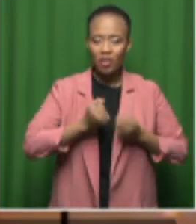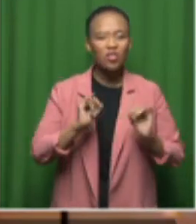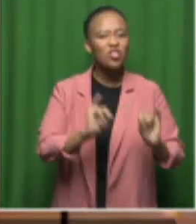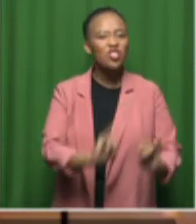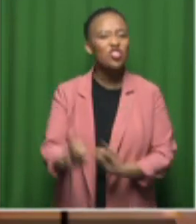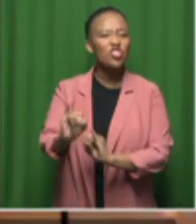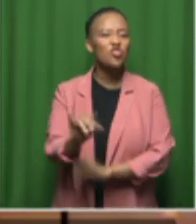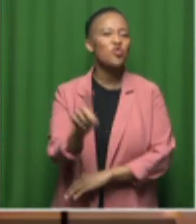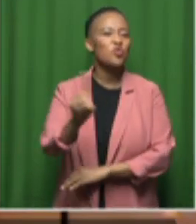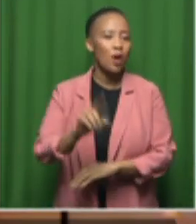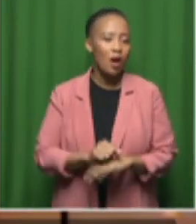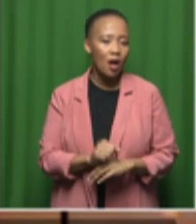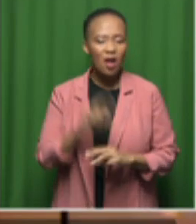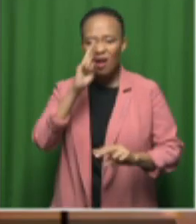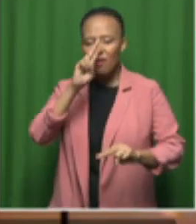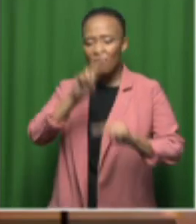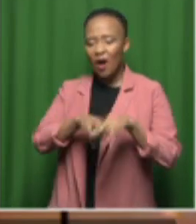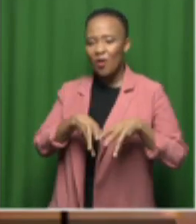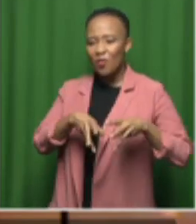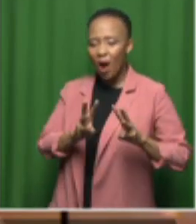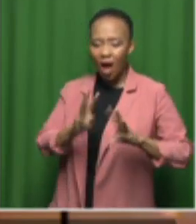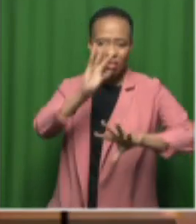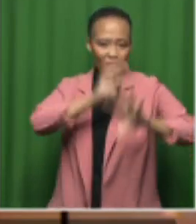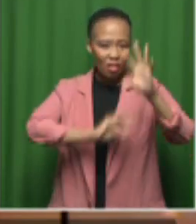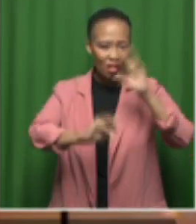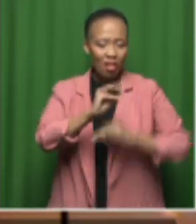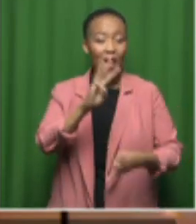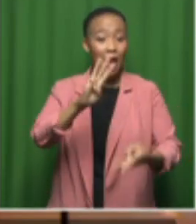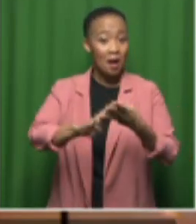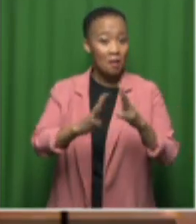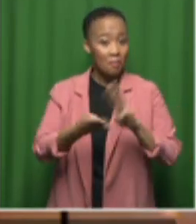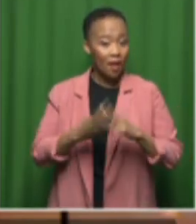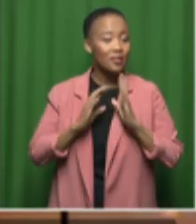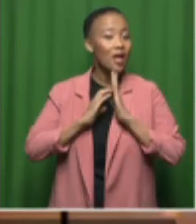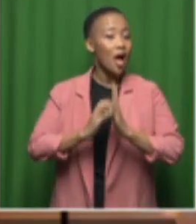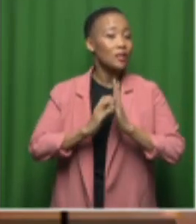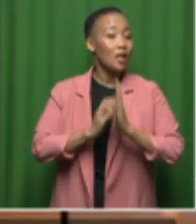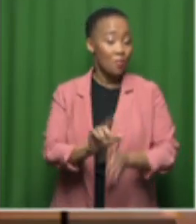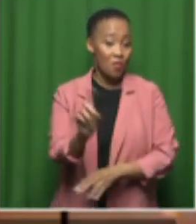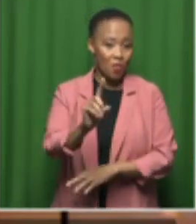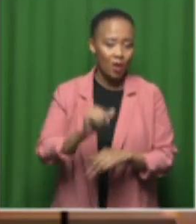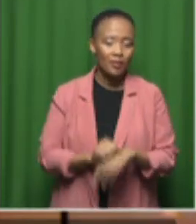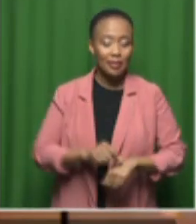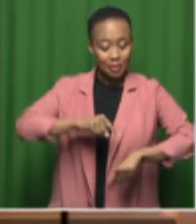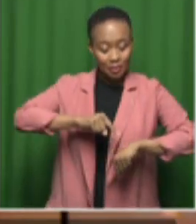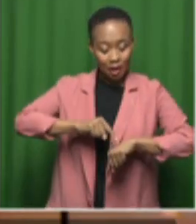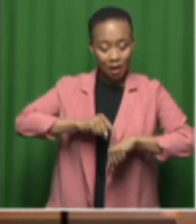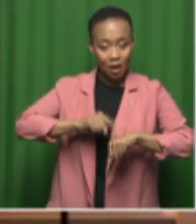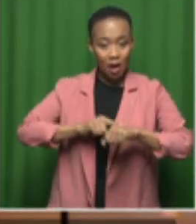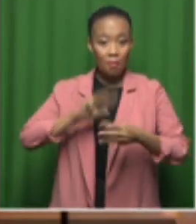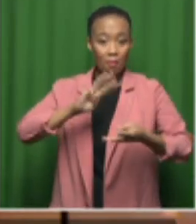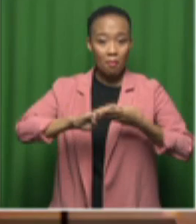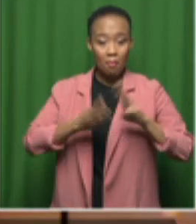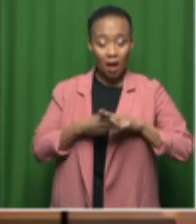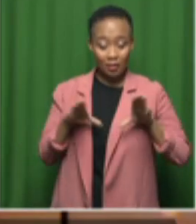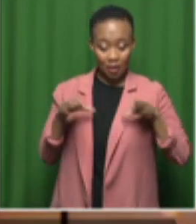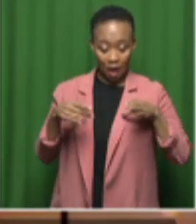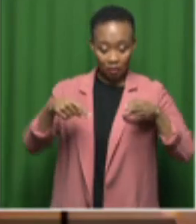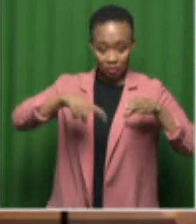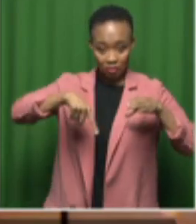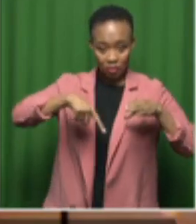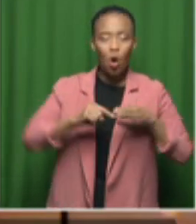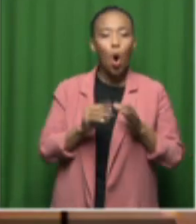fun way of learning, you know, mathematics. For example, during a maths class, as a teacher, get this